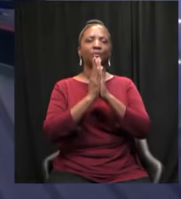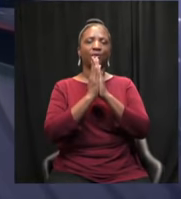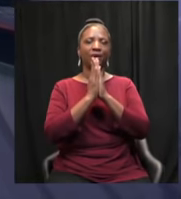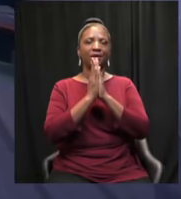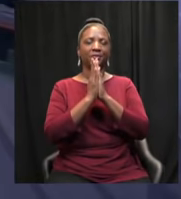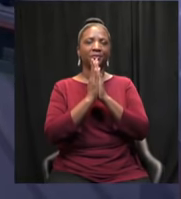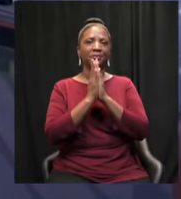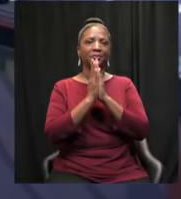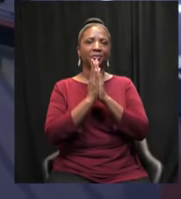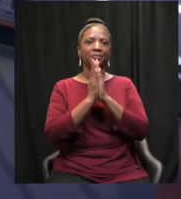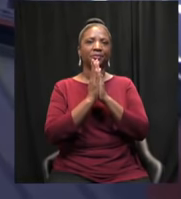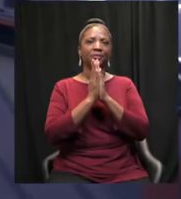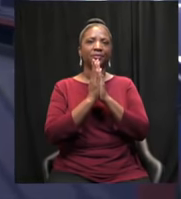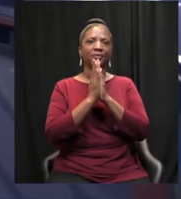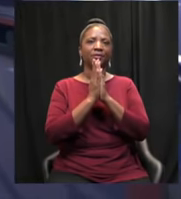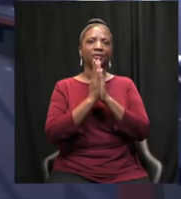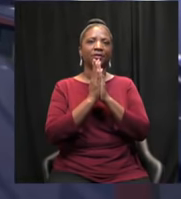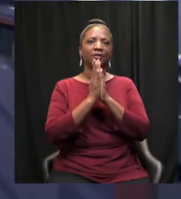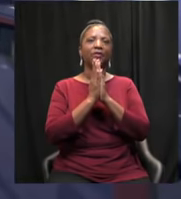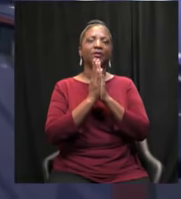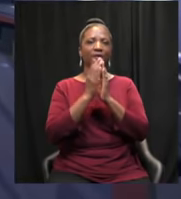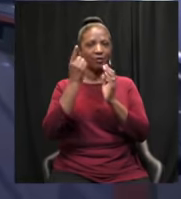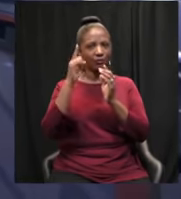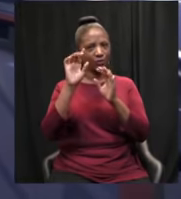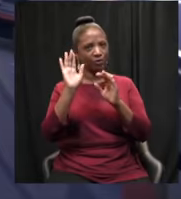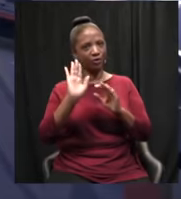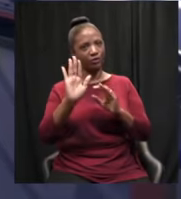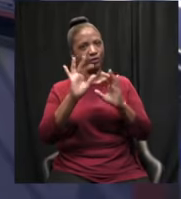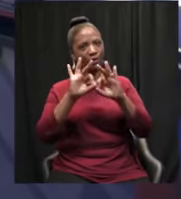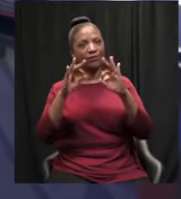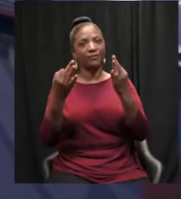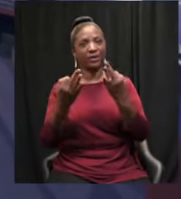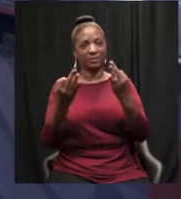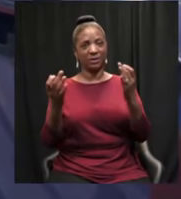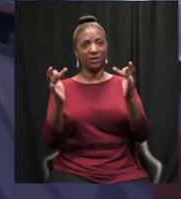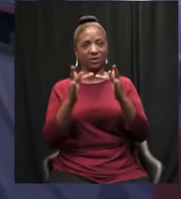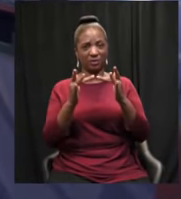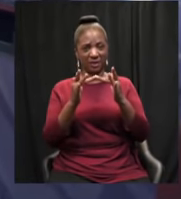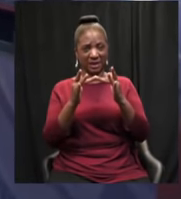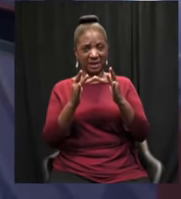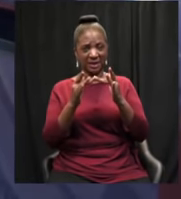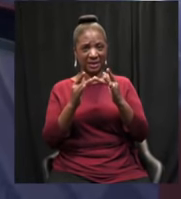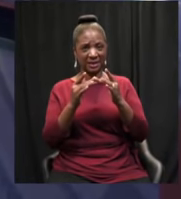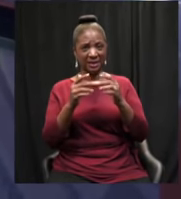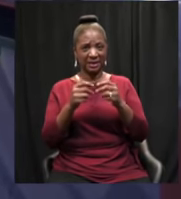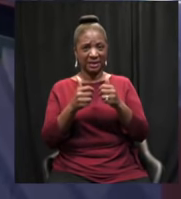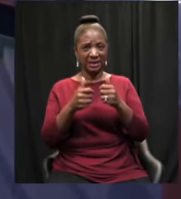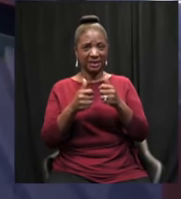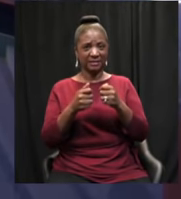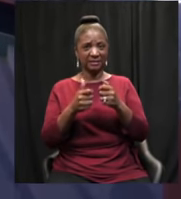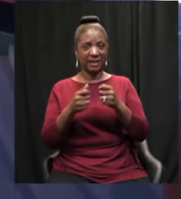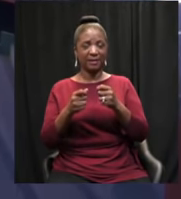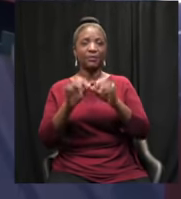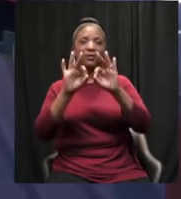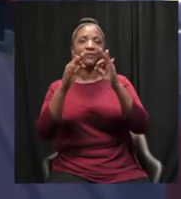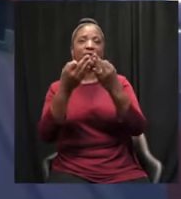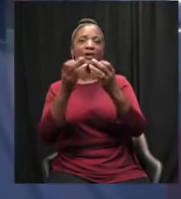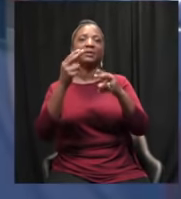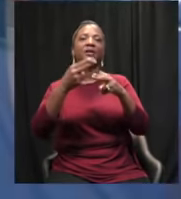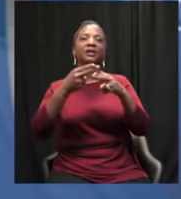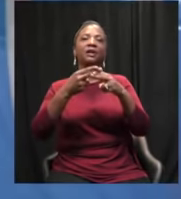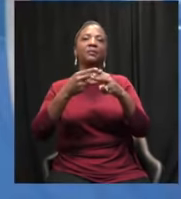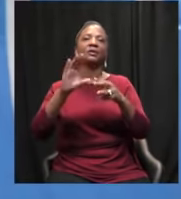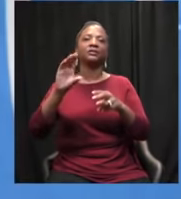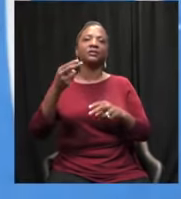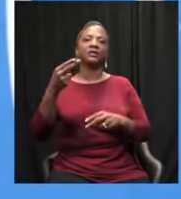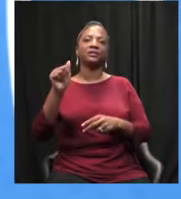You're going to be standing on behalf of your family. If you're online, type the family name in the chat or tap it in the chat. And we're going to pray for you,